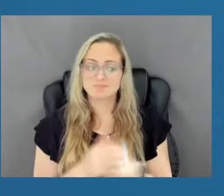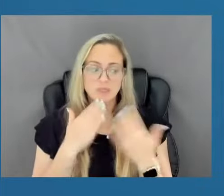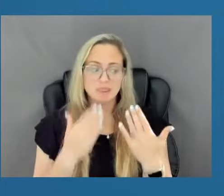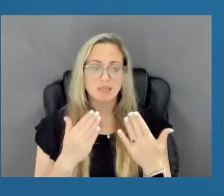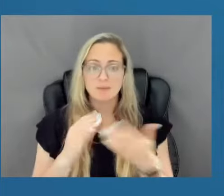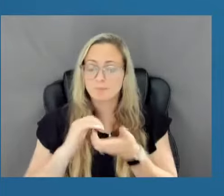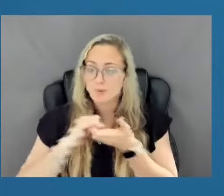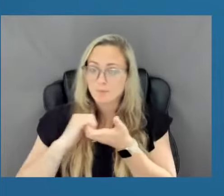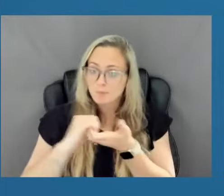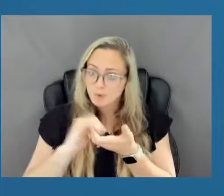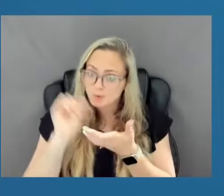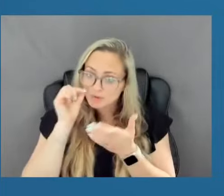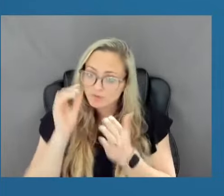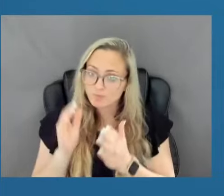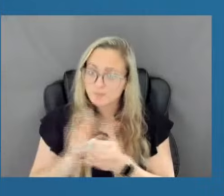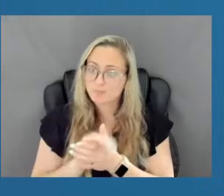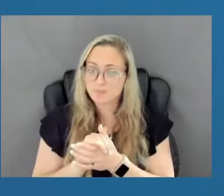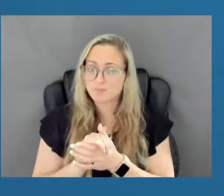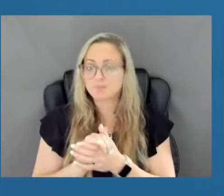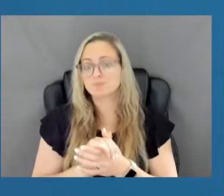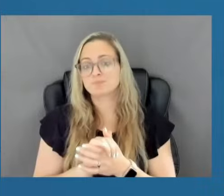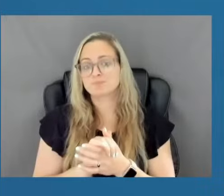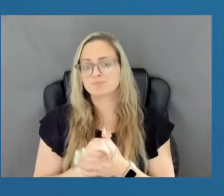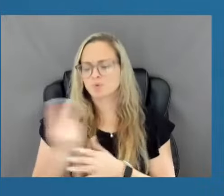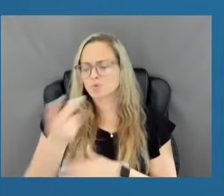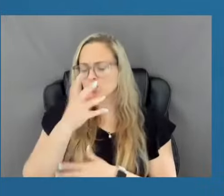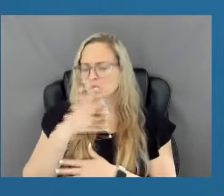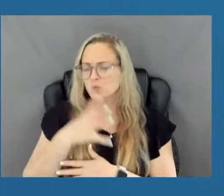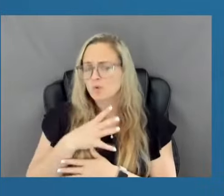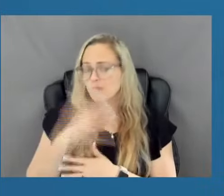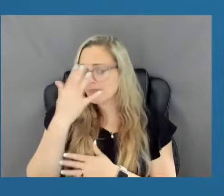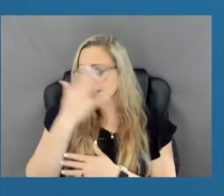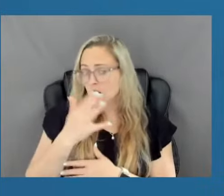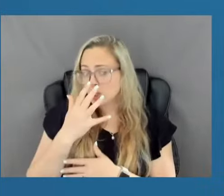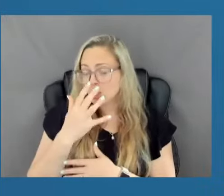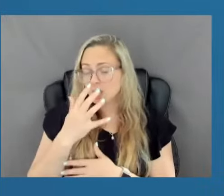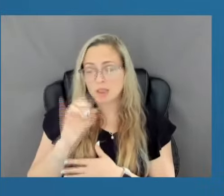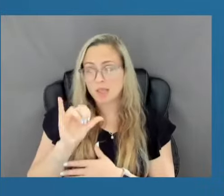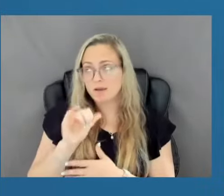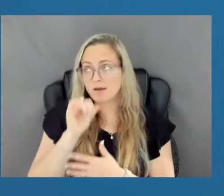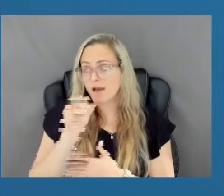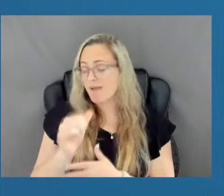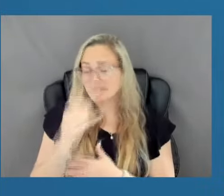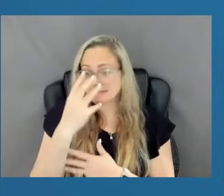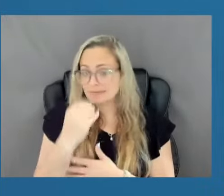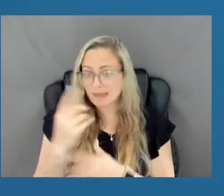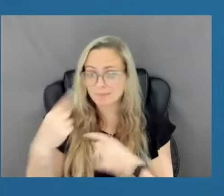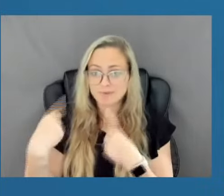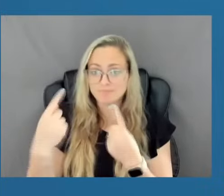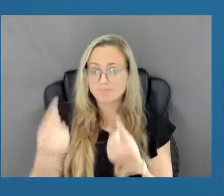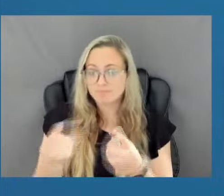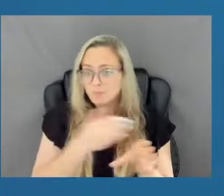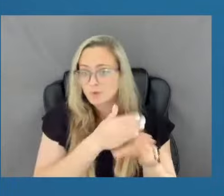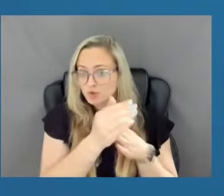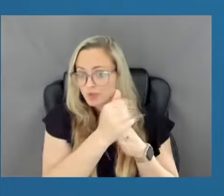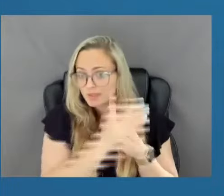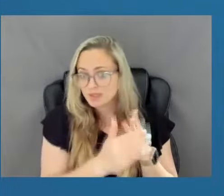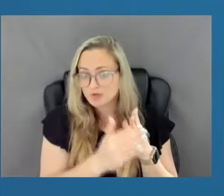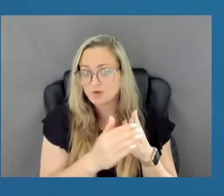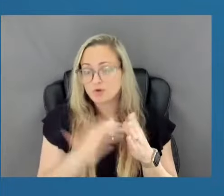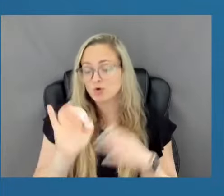partners in government. And two women who may look a little sleep deprived is our Majority Leader,